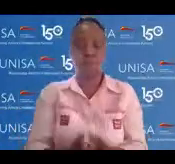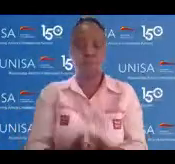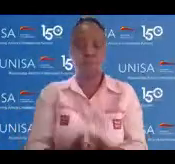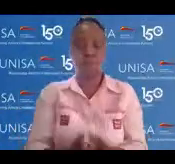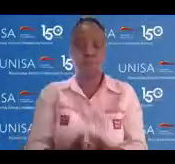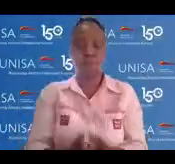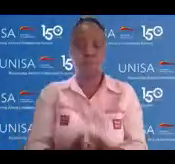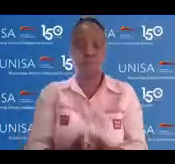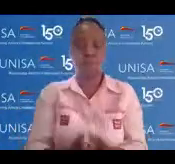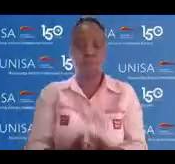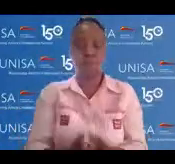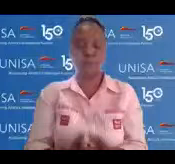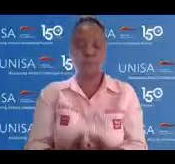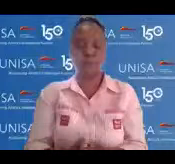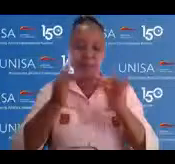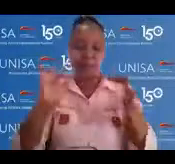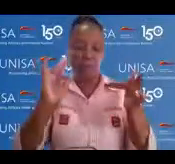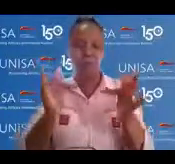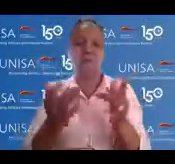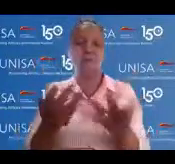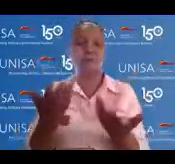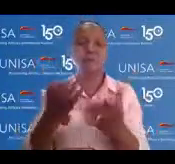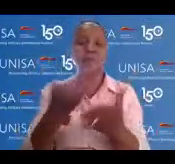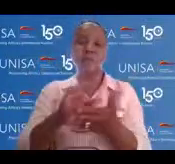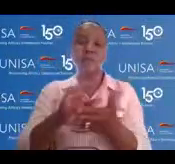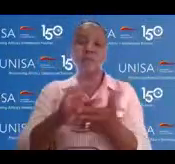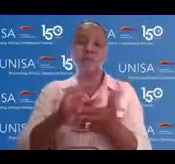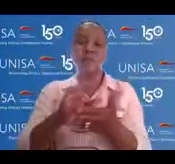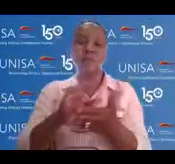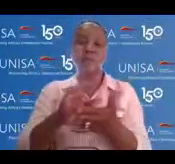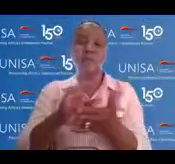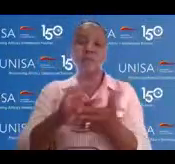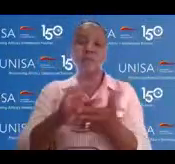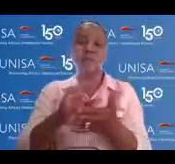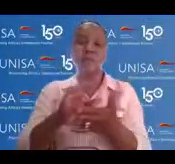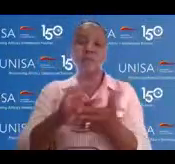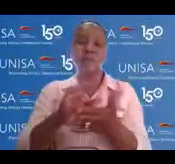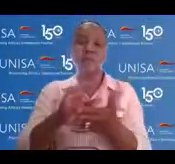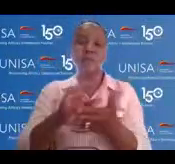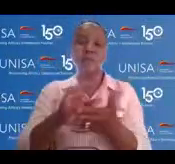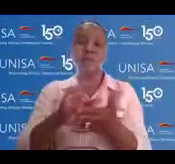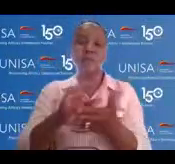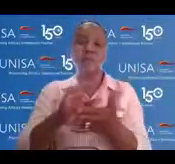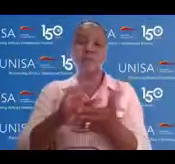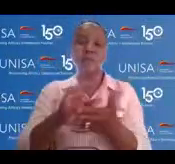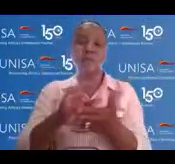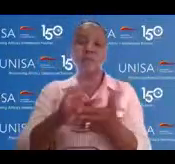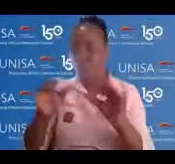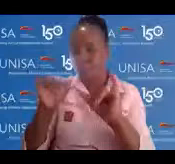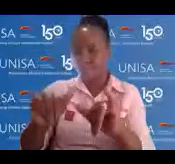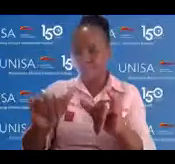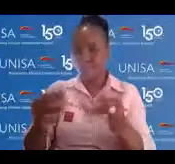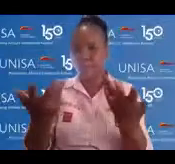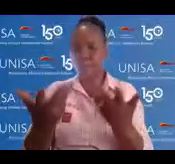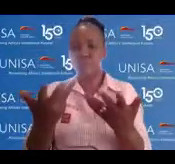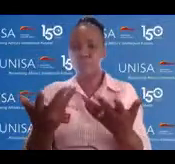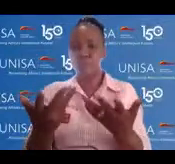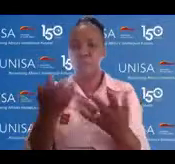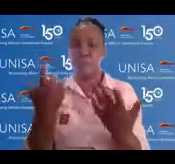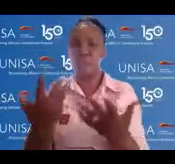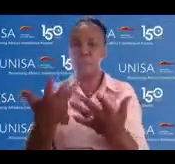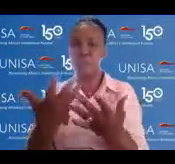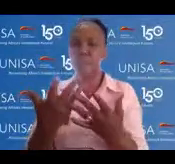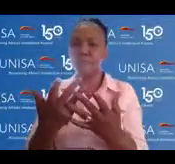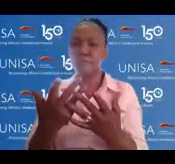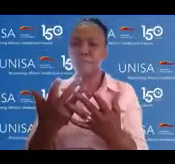internet. And sometimes it might not be a device, it might be where you are. Maybe the signals are poor and so forth. So just